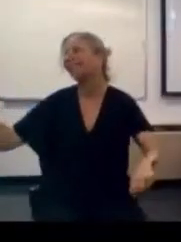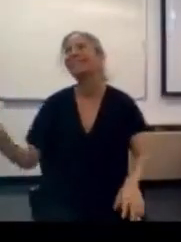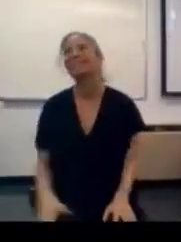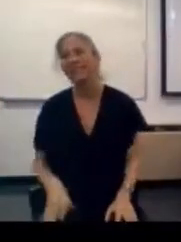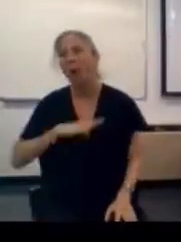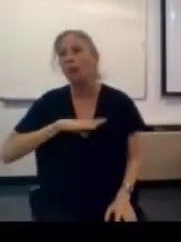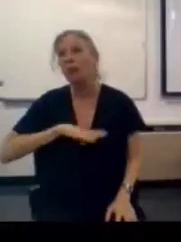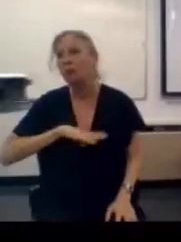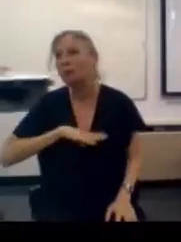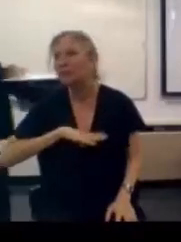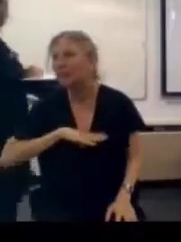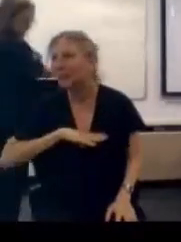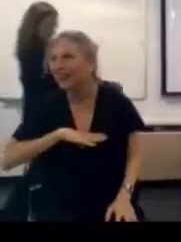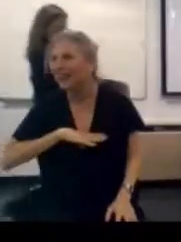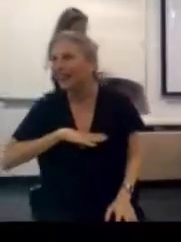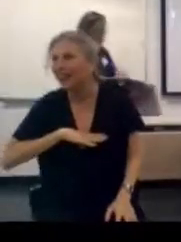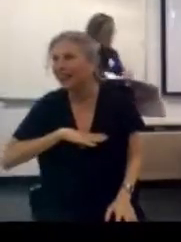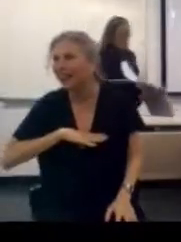that's oh, here it is.